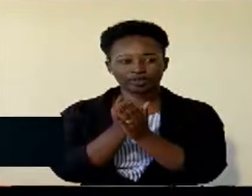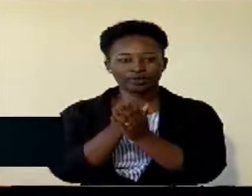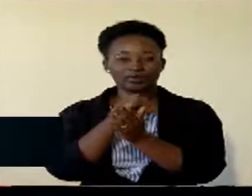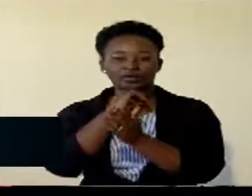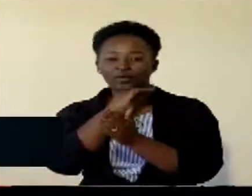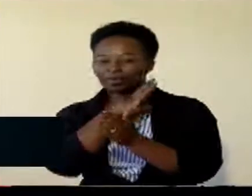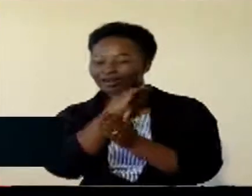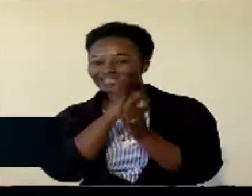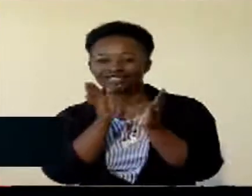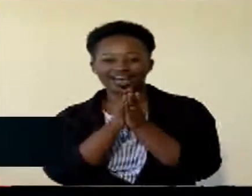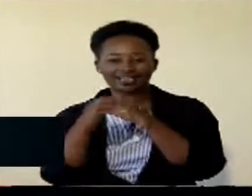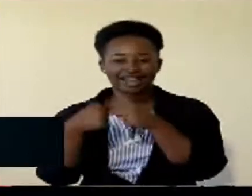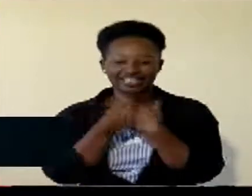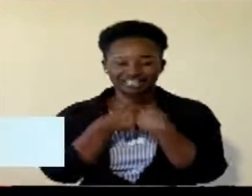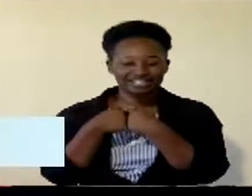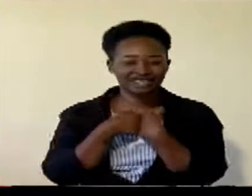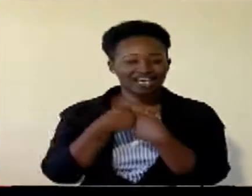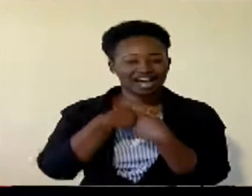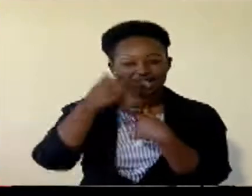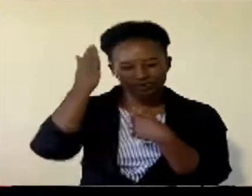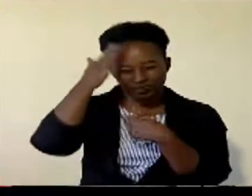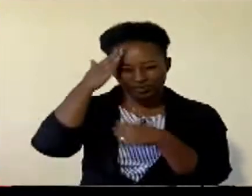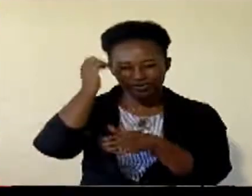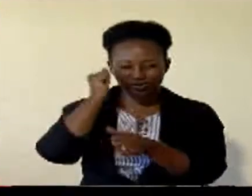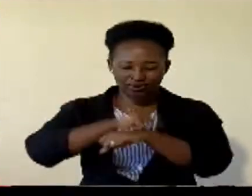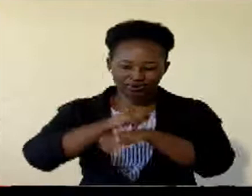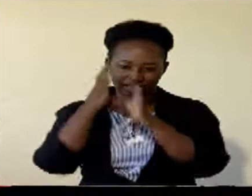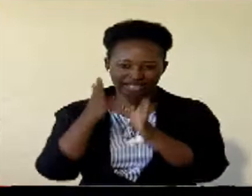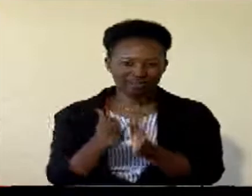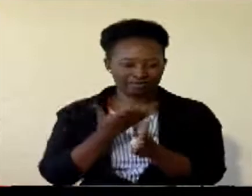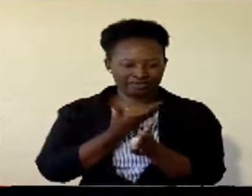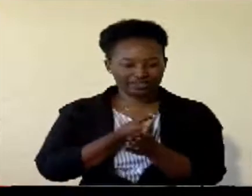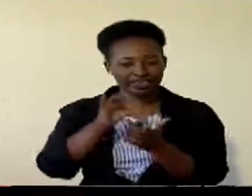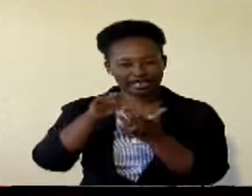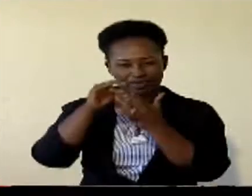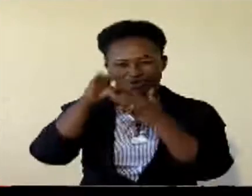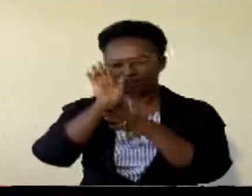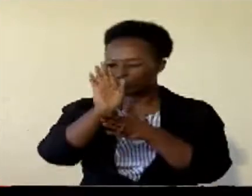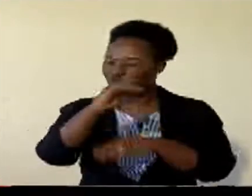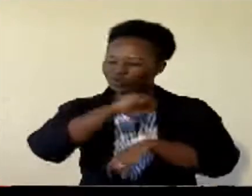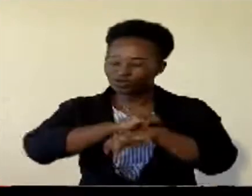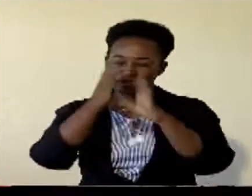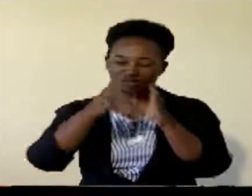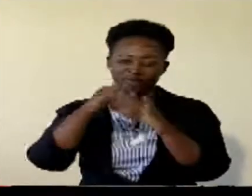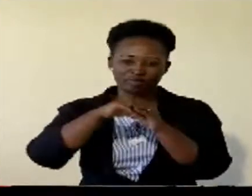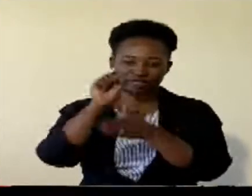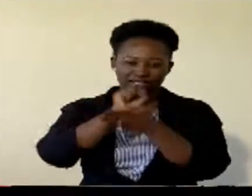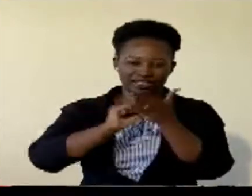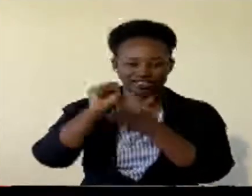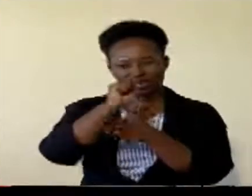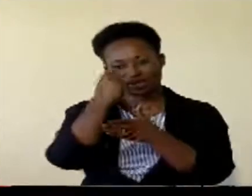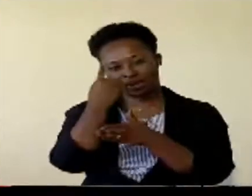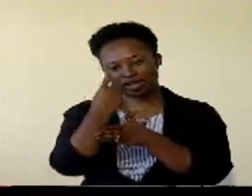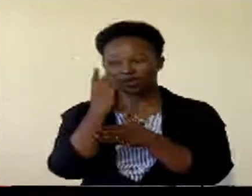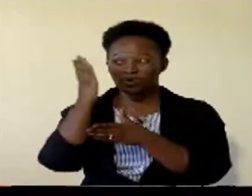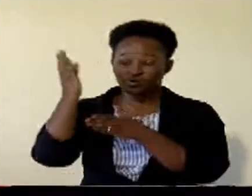and challenges I know students are going through, especially you students of Senior 1. I am Teacher JB,